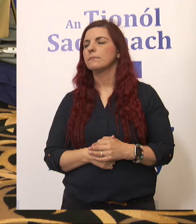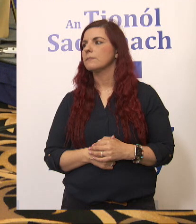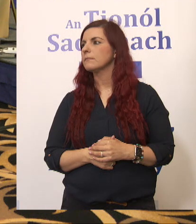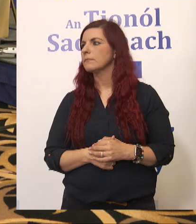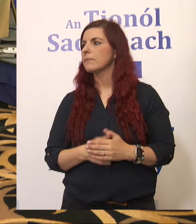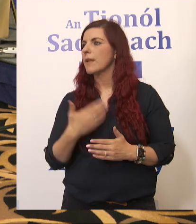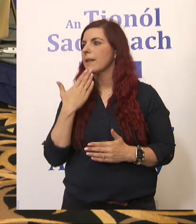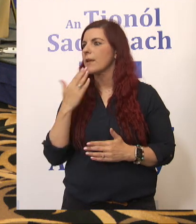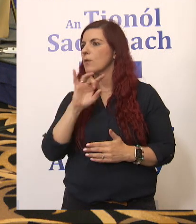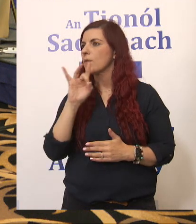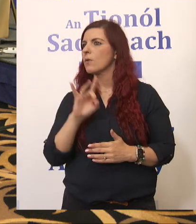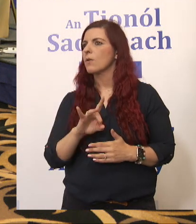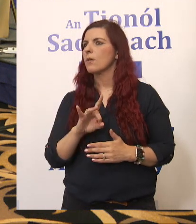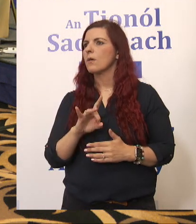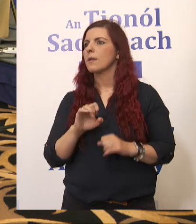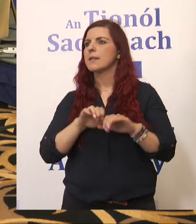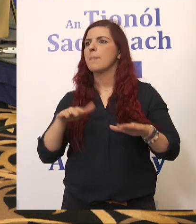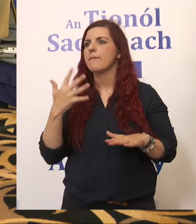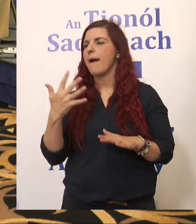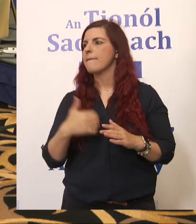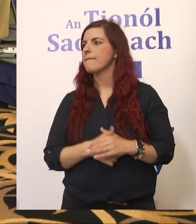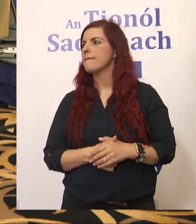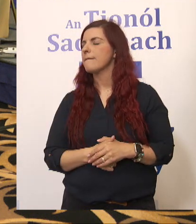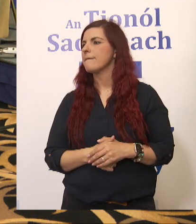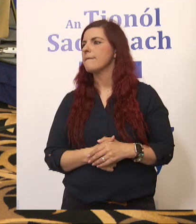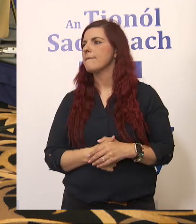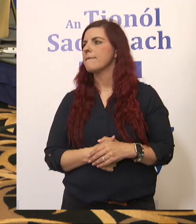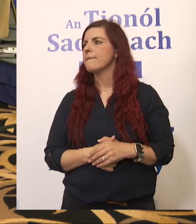Thanks for the question, Maria. Table 5, please.